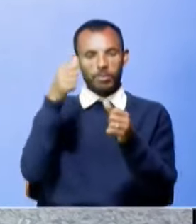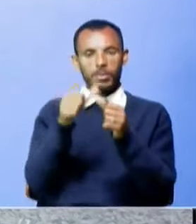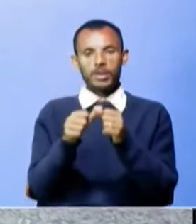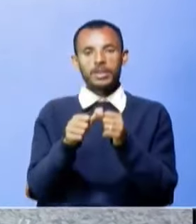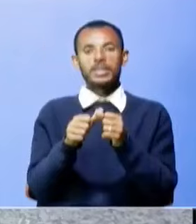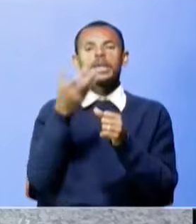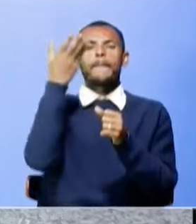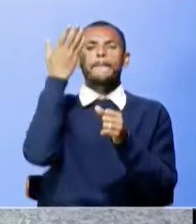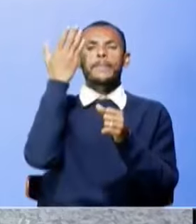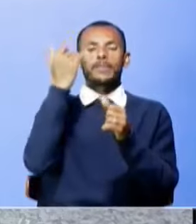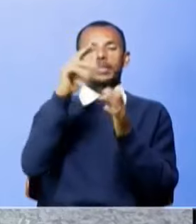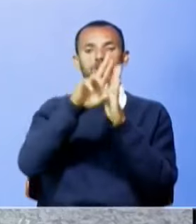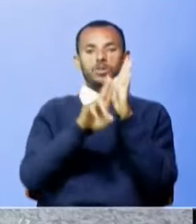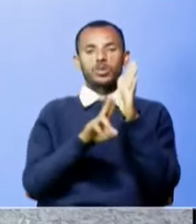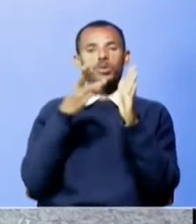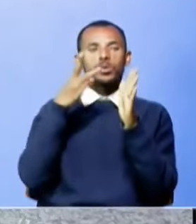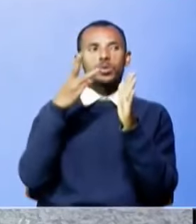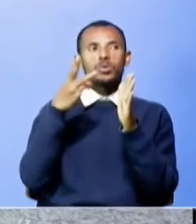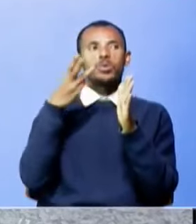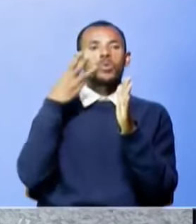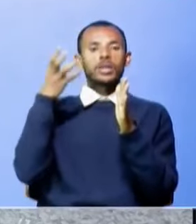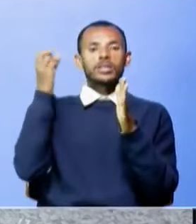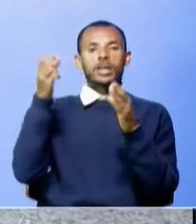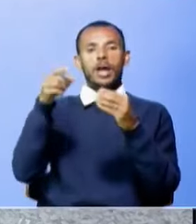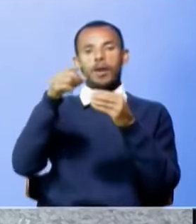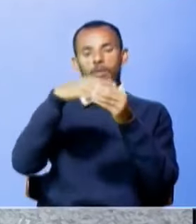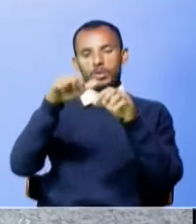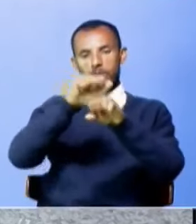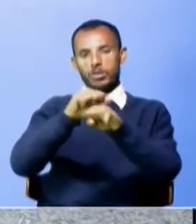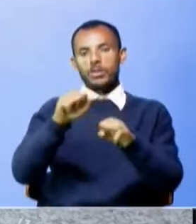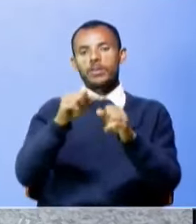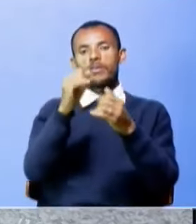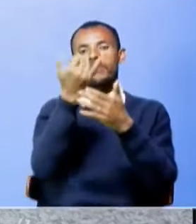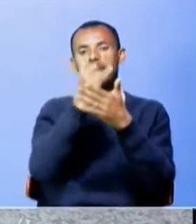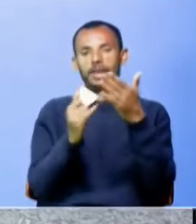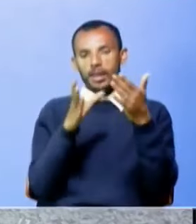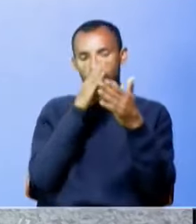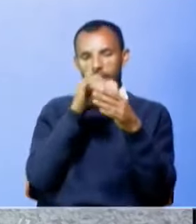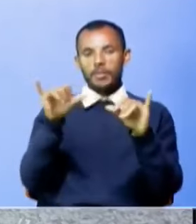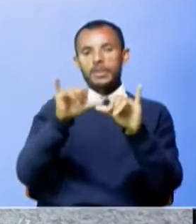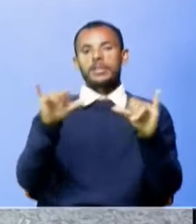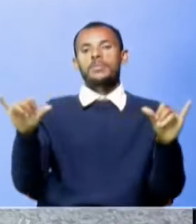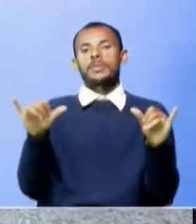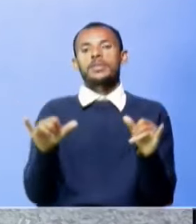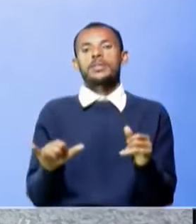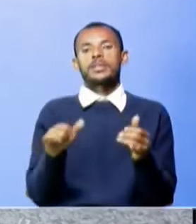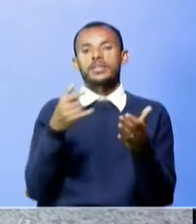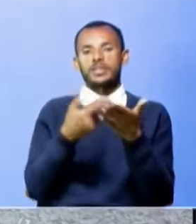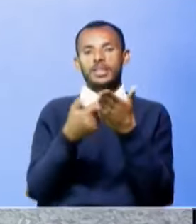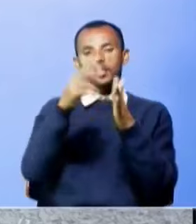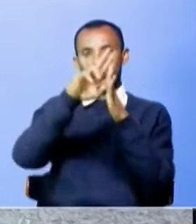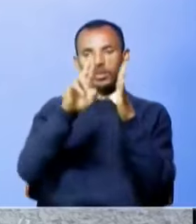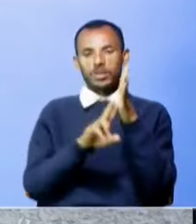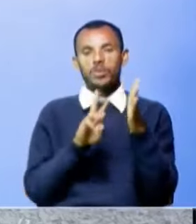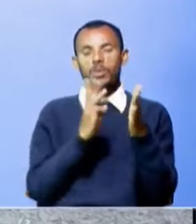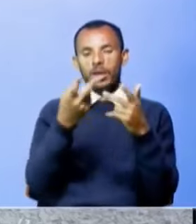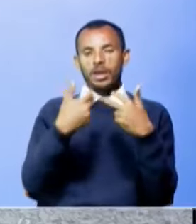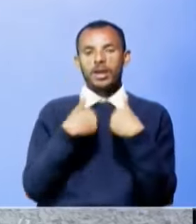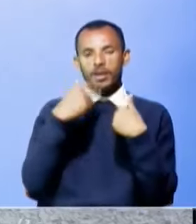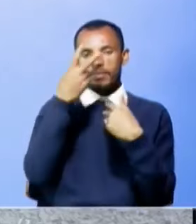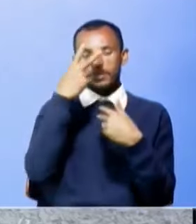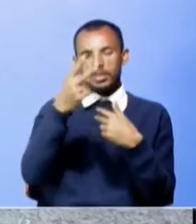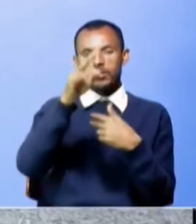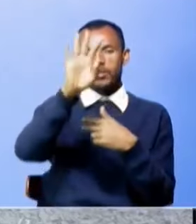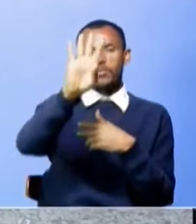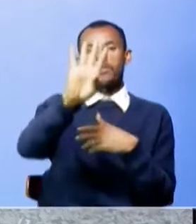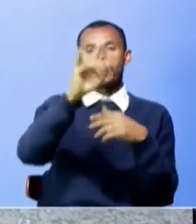the previous unit was about solid figures and measurements. And in that unit, we have seen